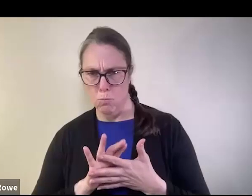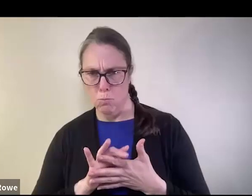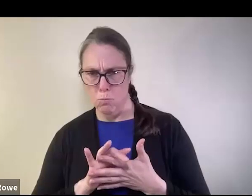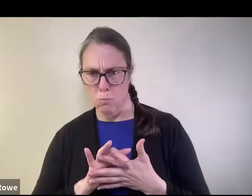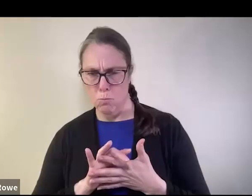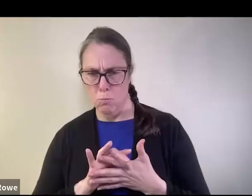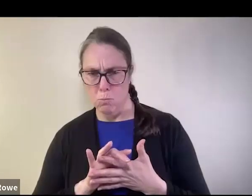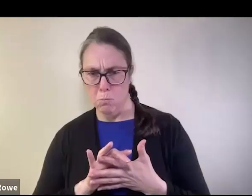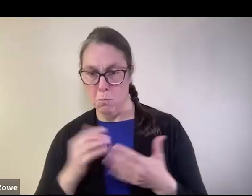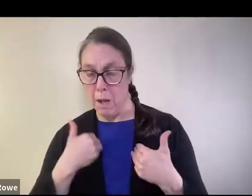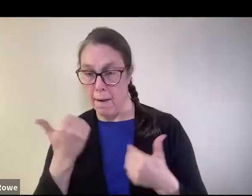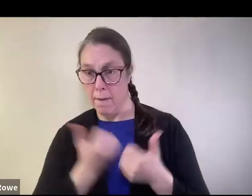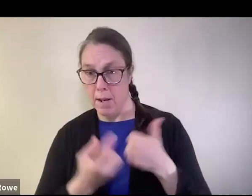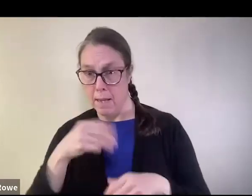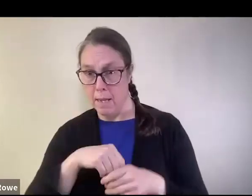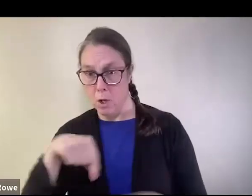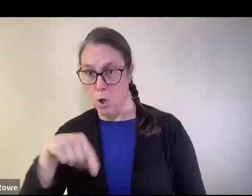Oh, we have a Q&A?